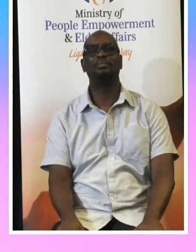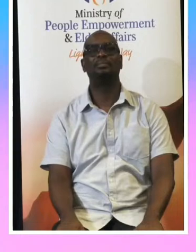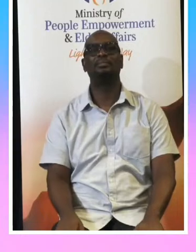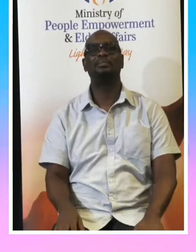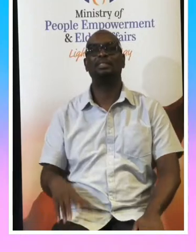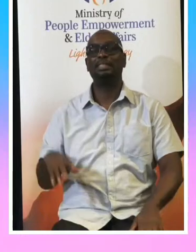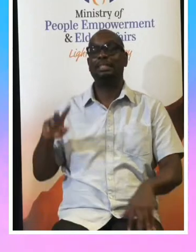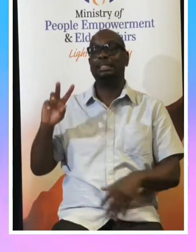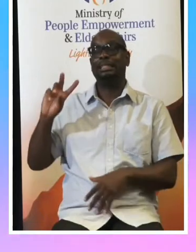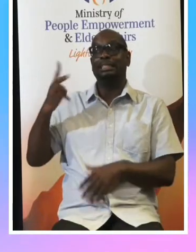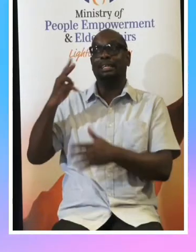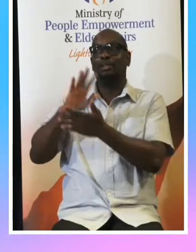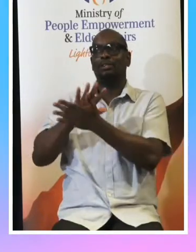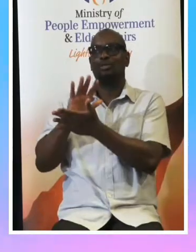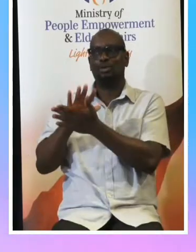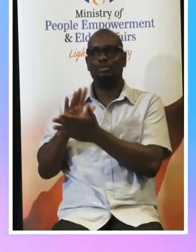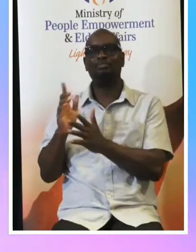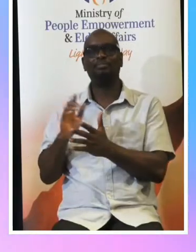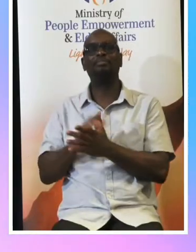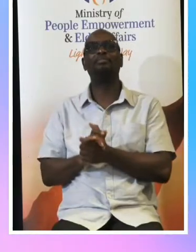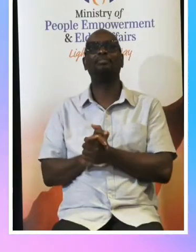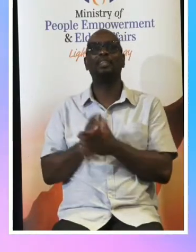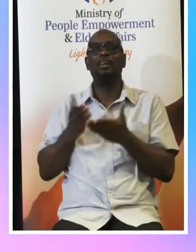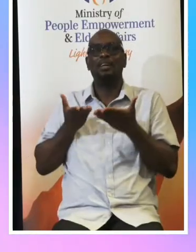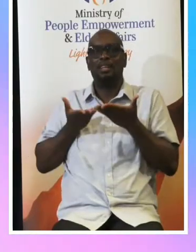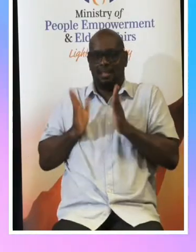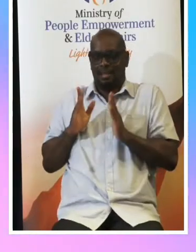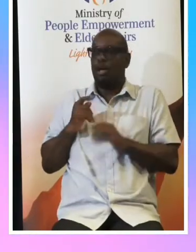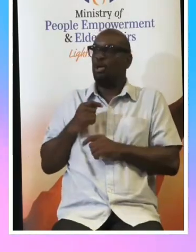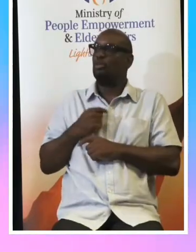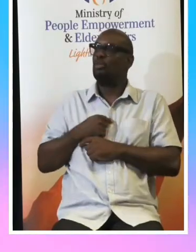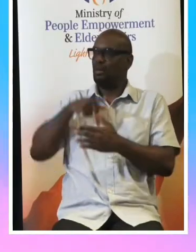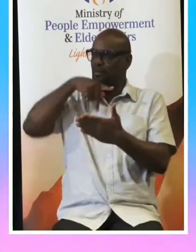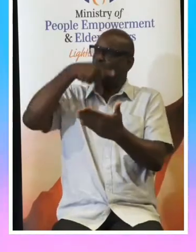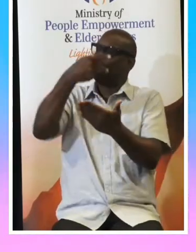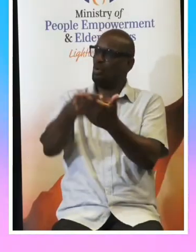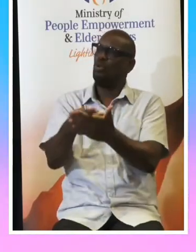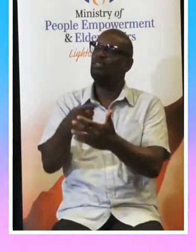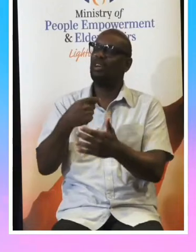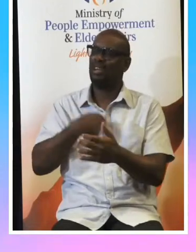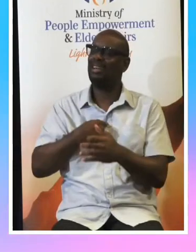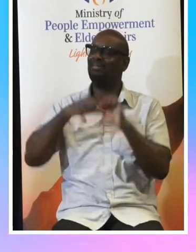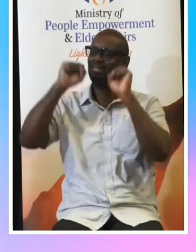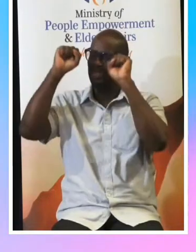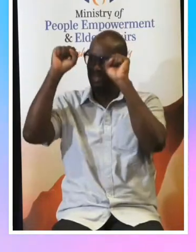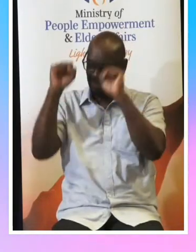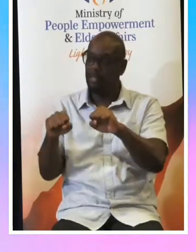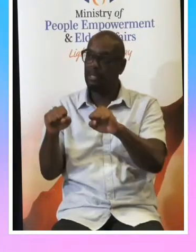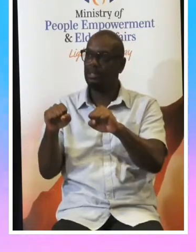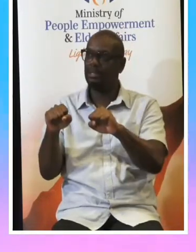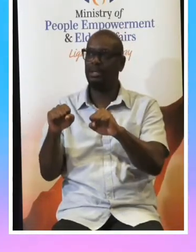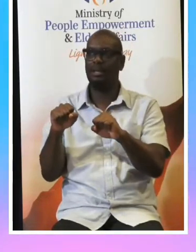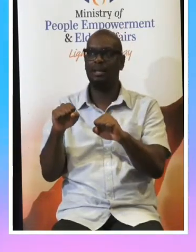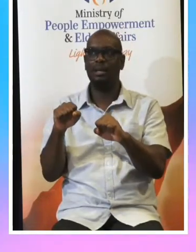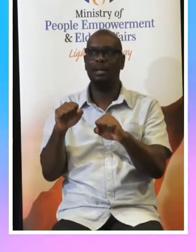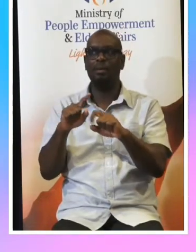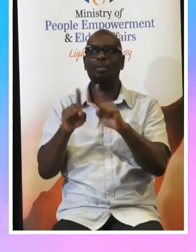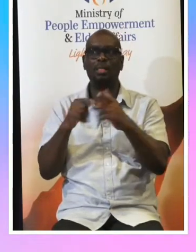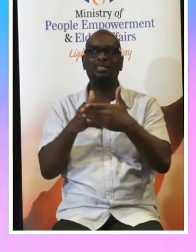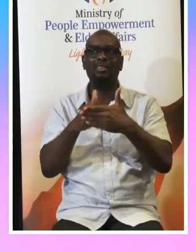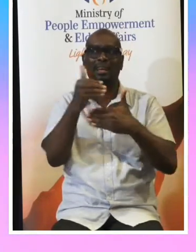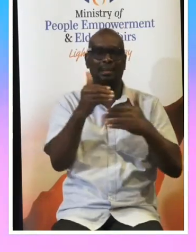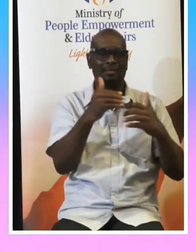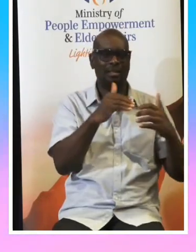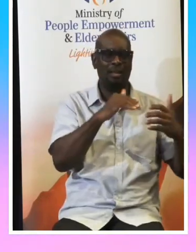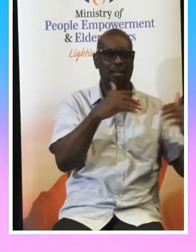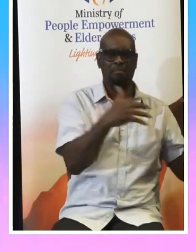secondary school permitted me the space to prove that I was able. After the bitter battle to do the